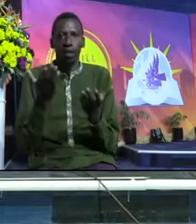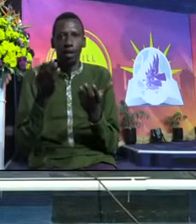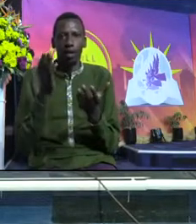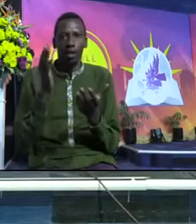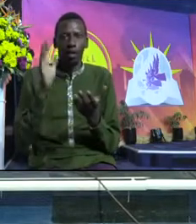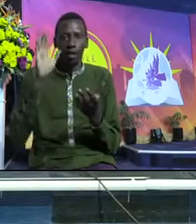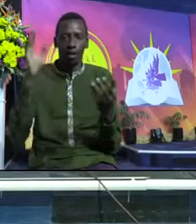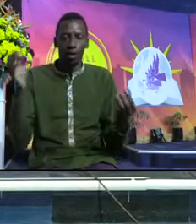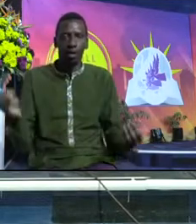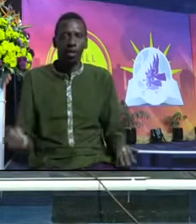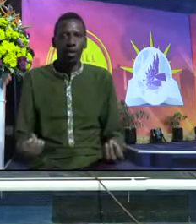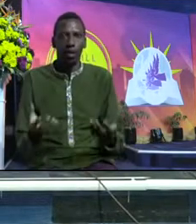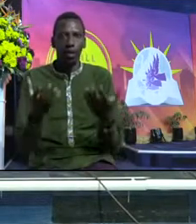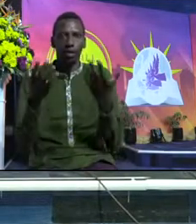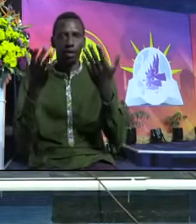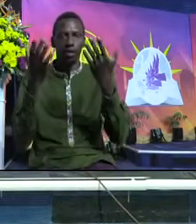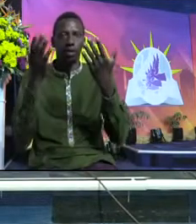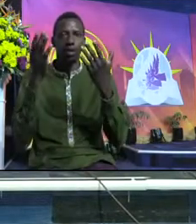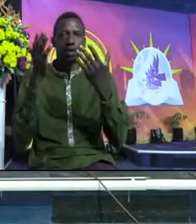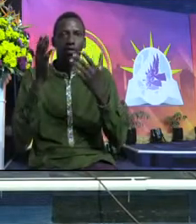home. May thy